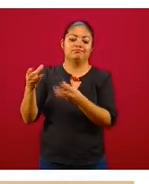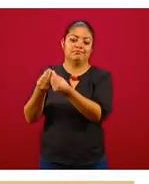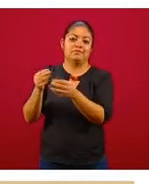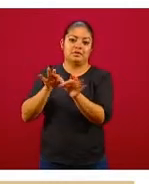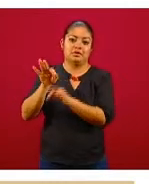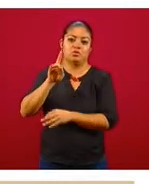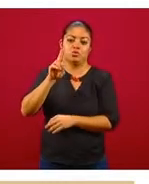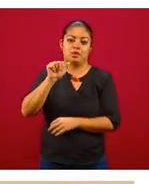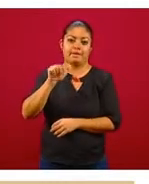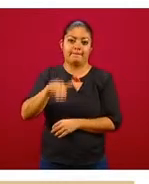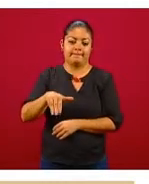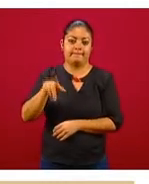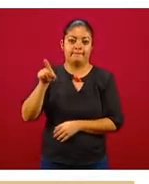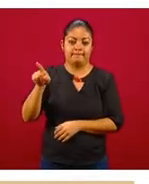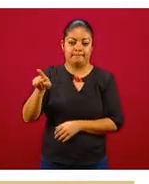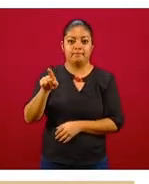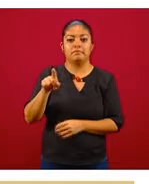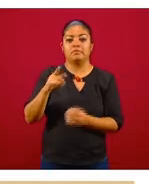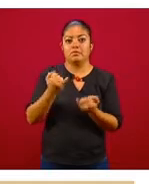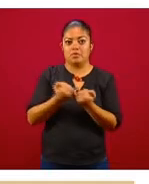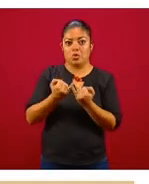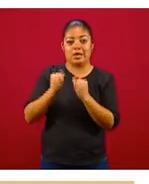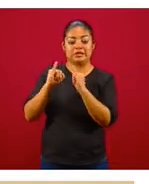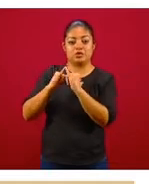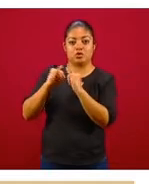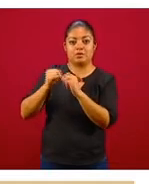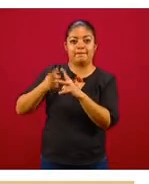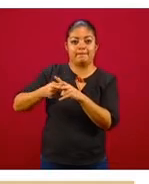data scientists that come from